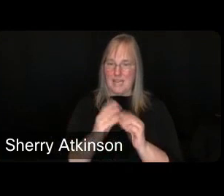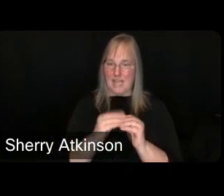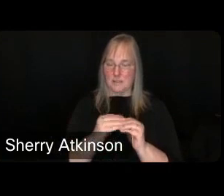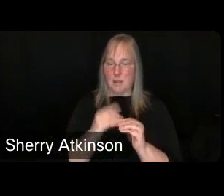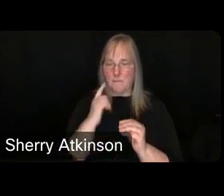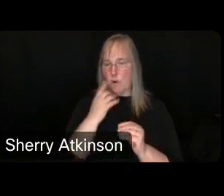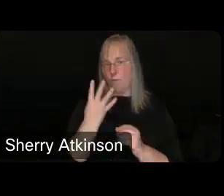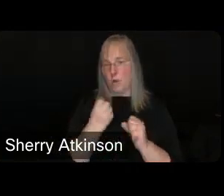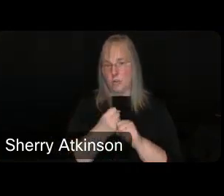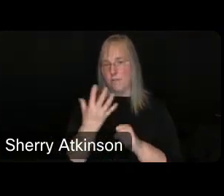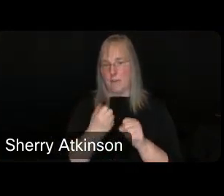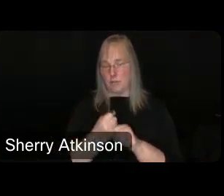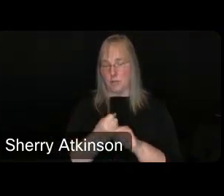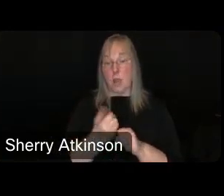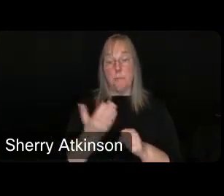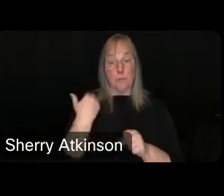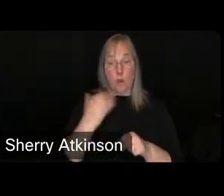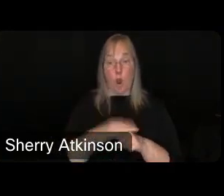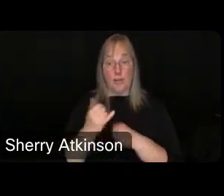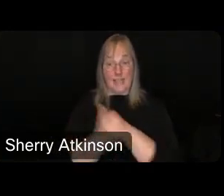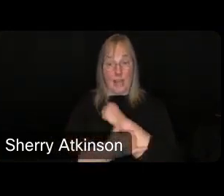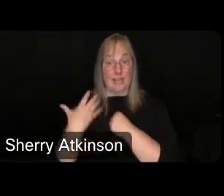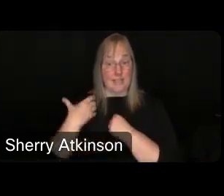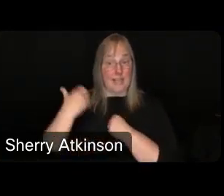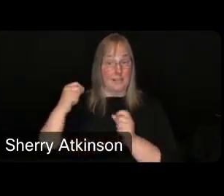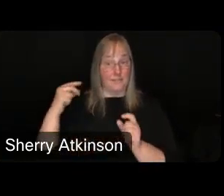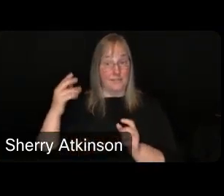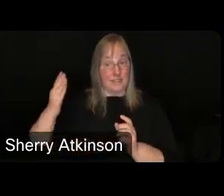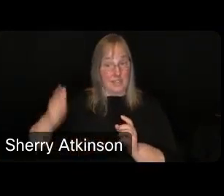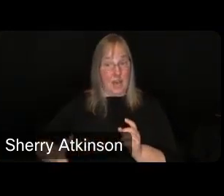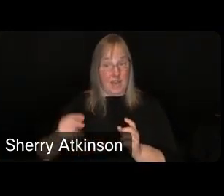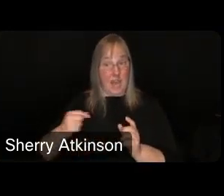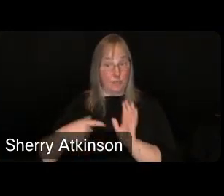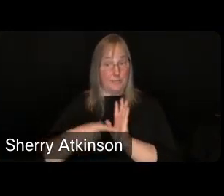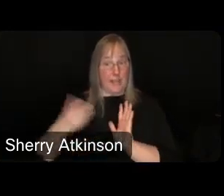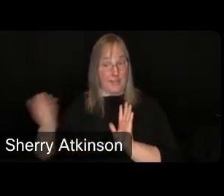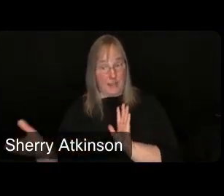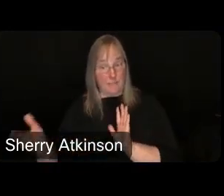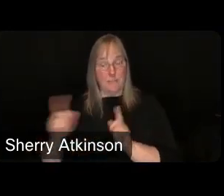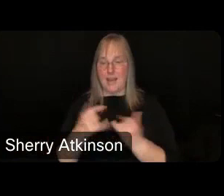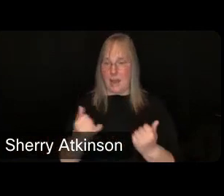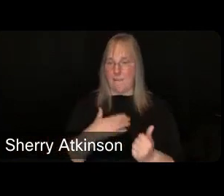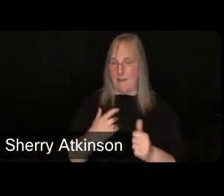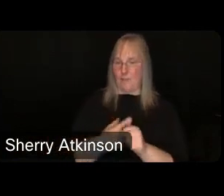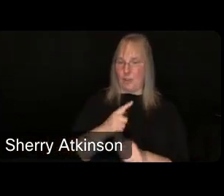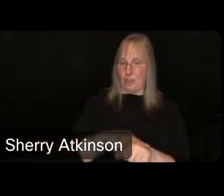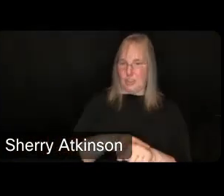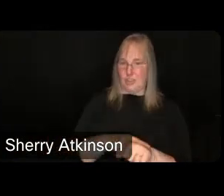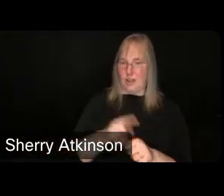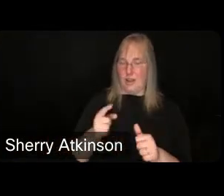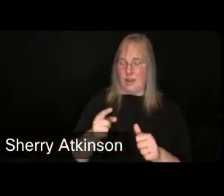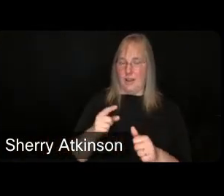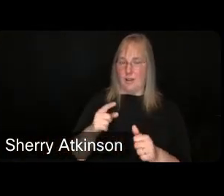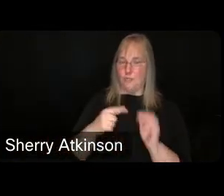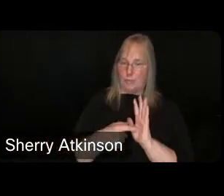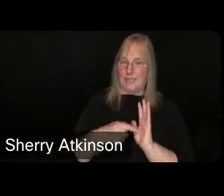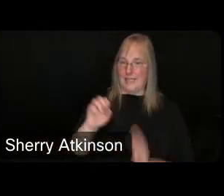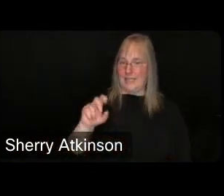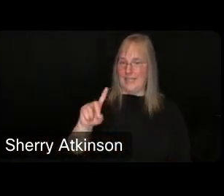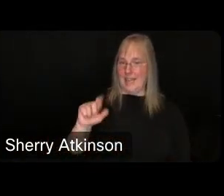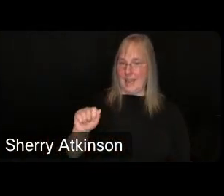was on the county executive side and was representing that side. But now this is my first year representing EDA.